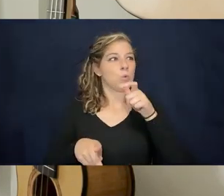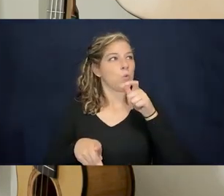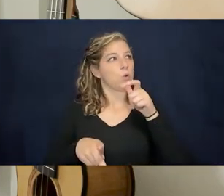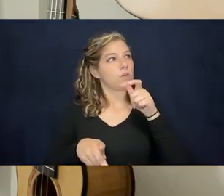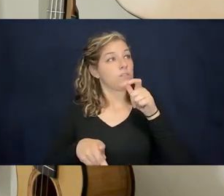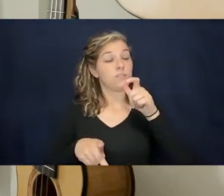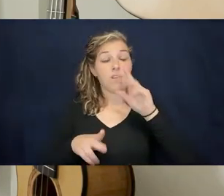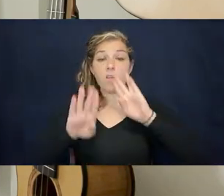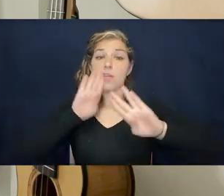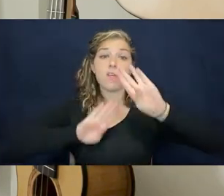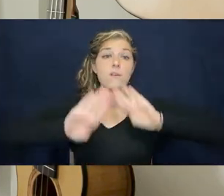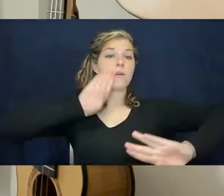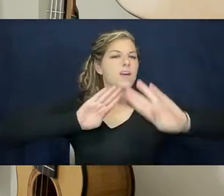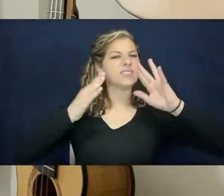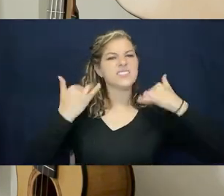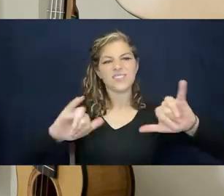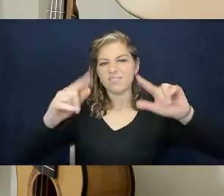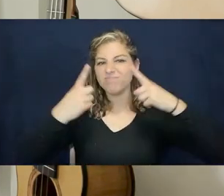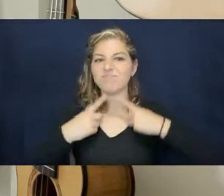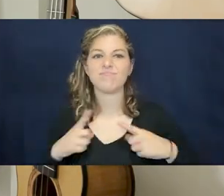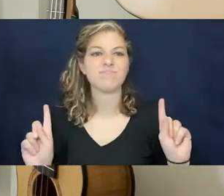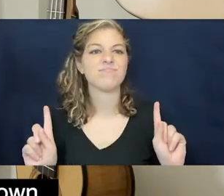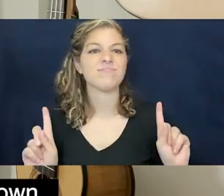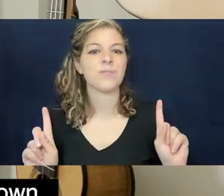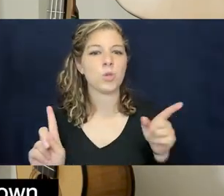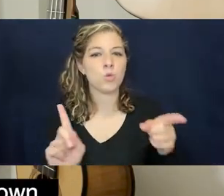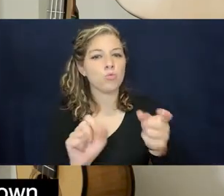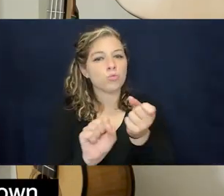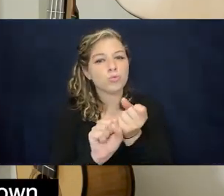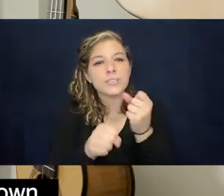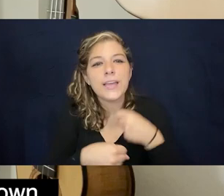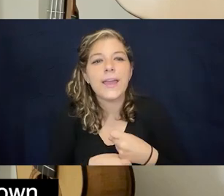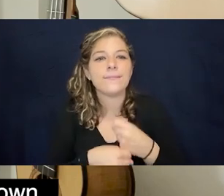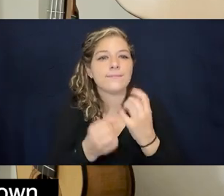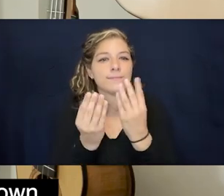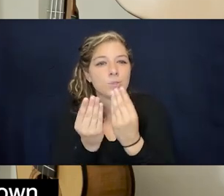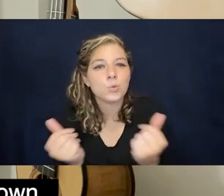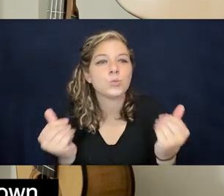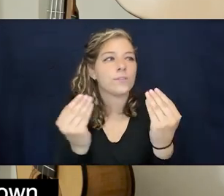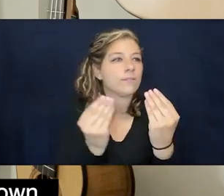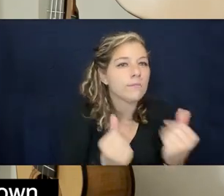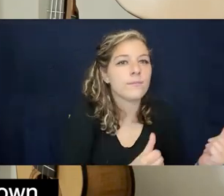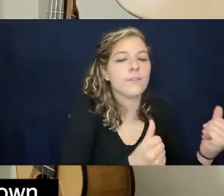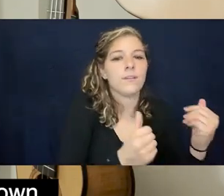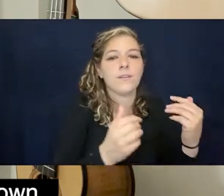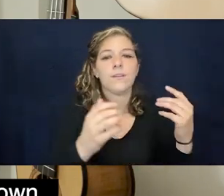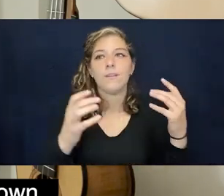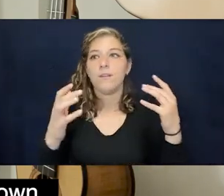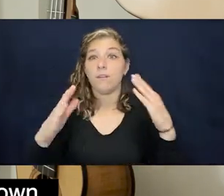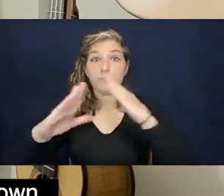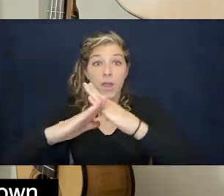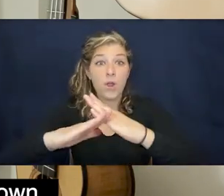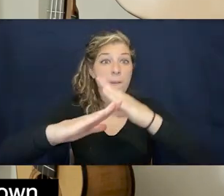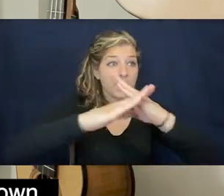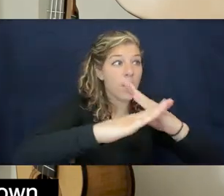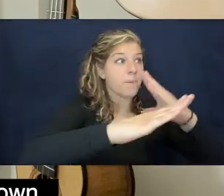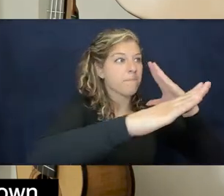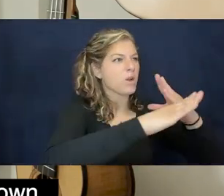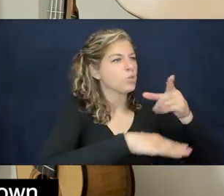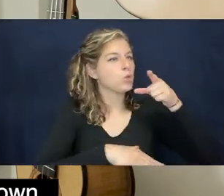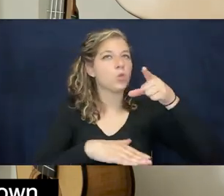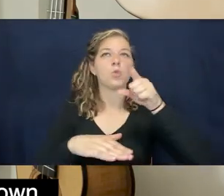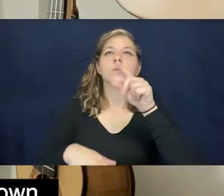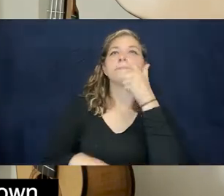who navigates through storms and creates creative solutions to knocking down